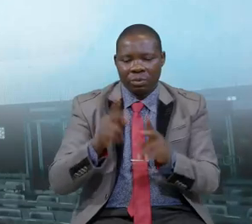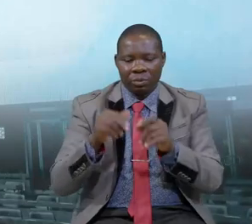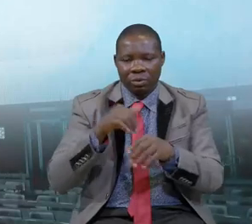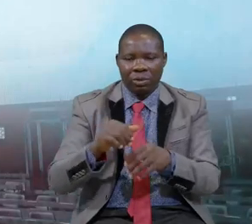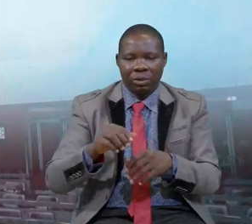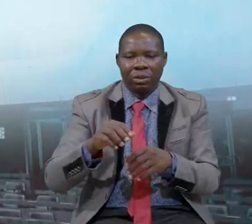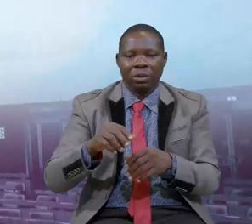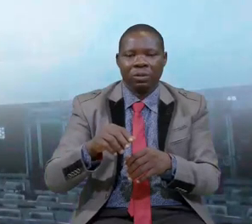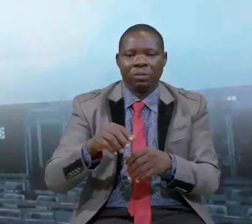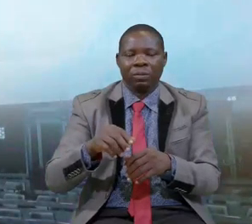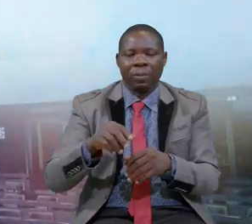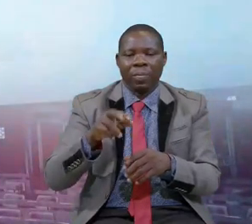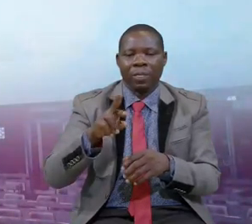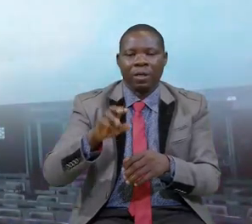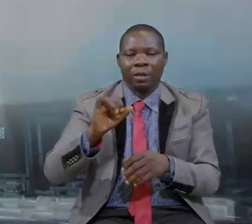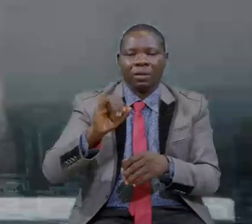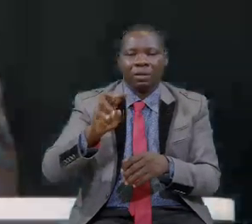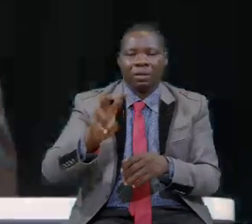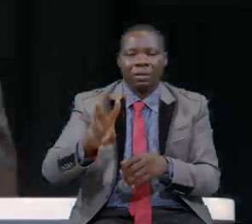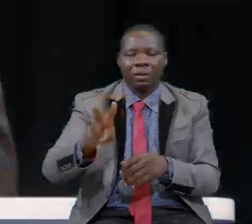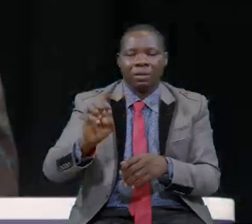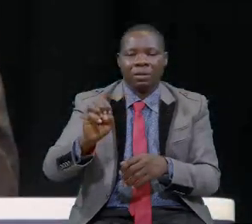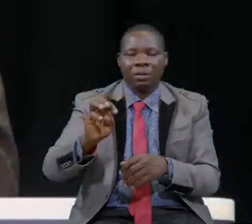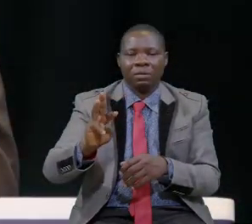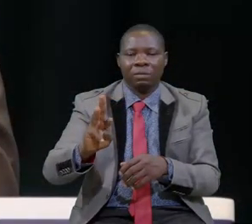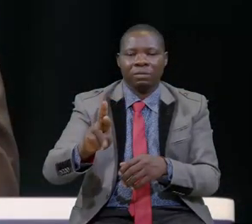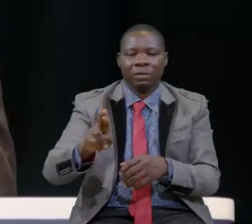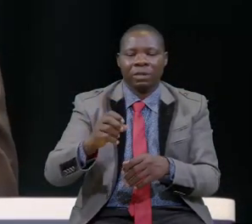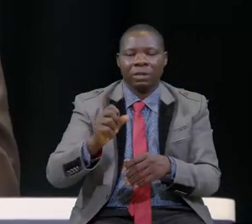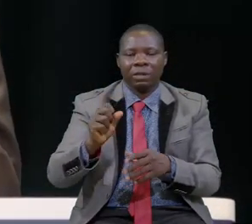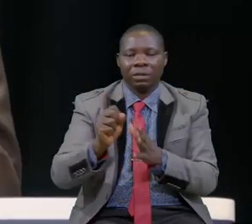there's banquet on the